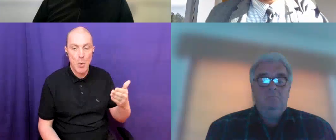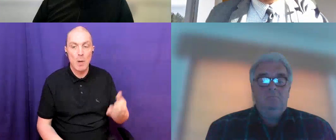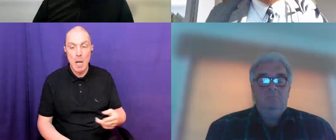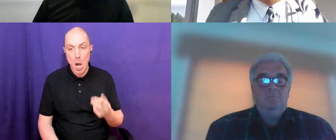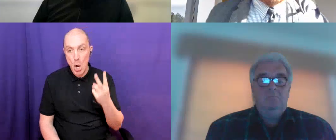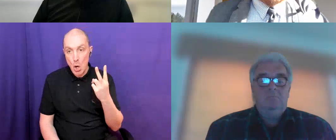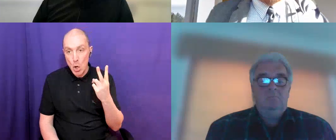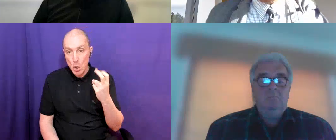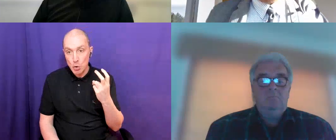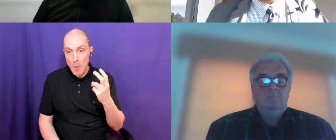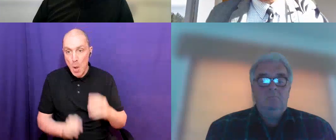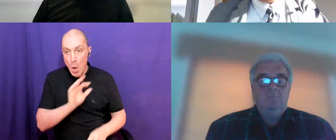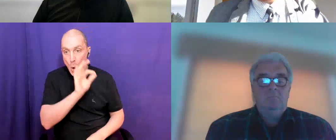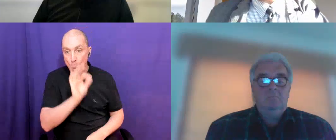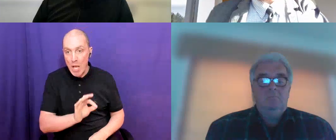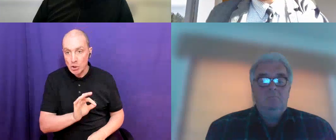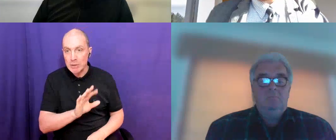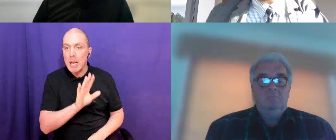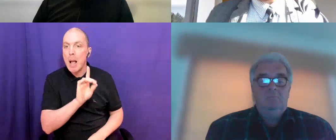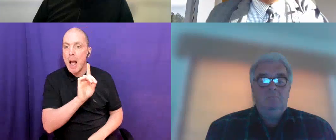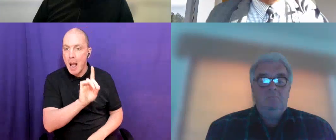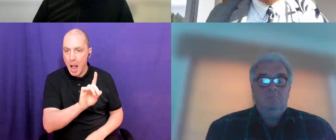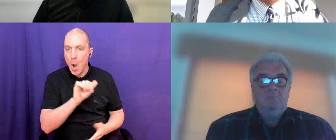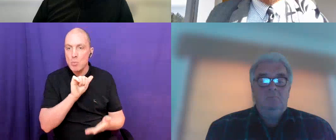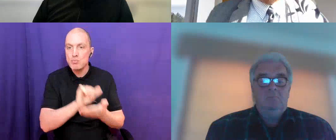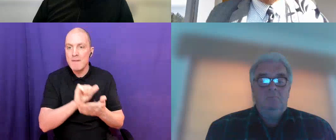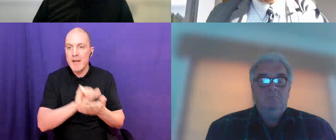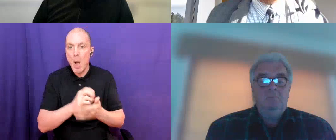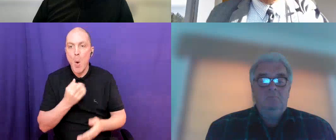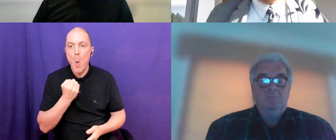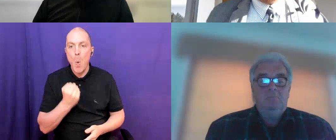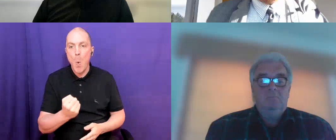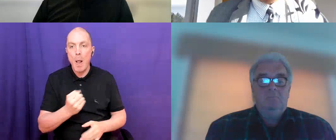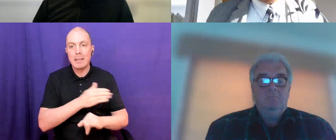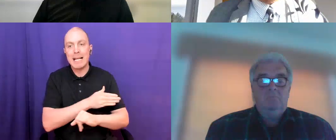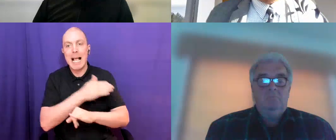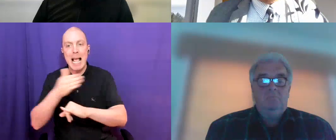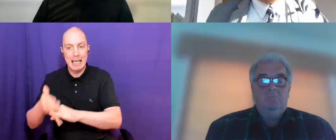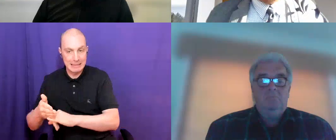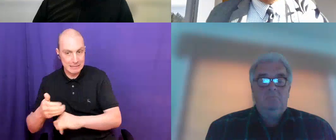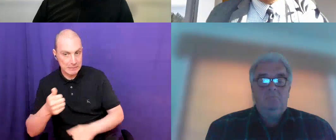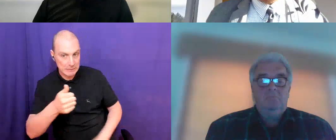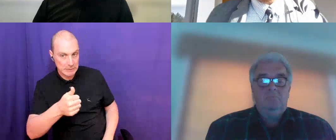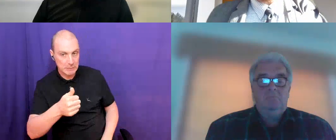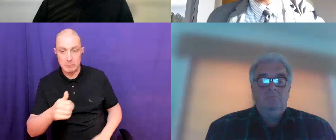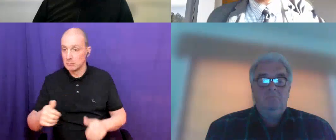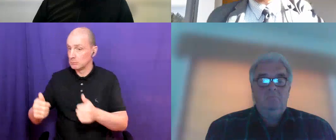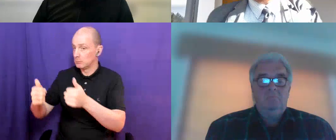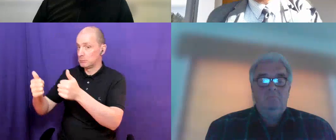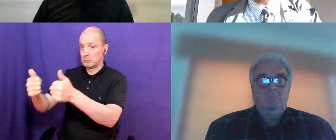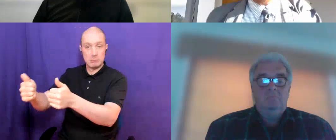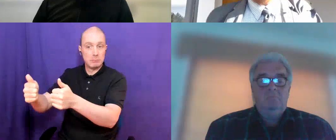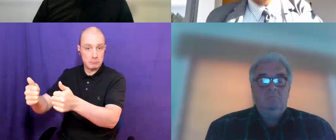it's not actually on this agenda. It's to do with the forums. Okay. No problem, Robert. I'll stop at the end and then we'll take